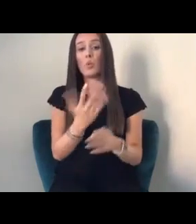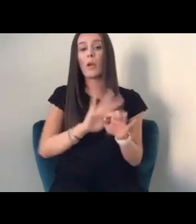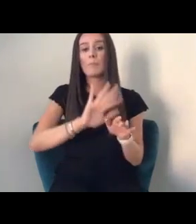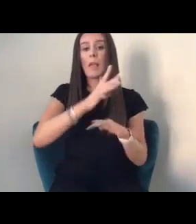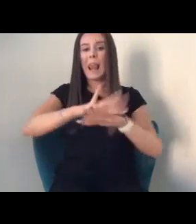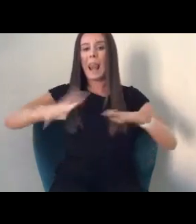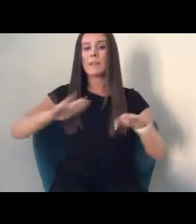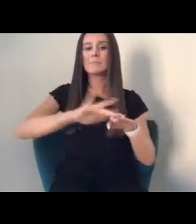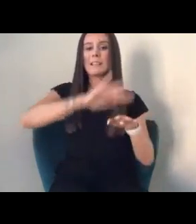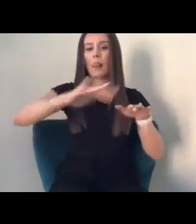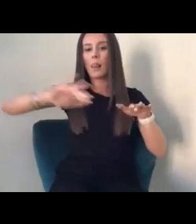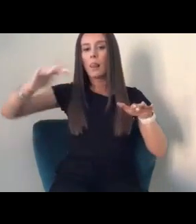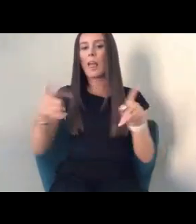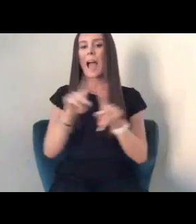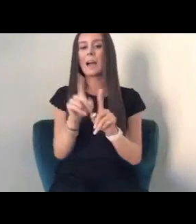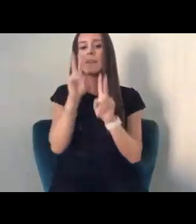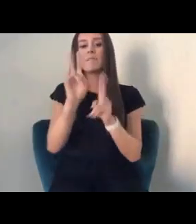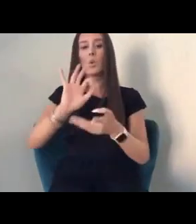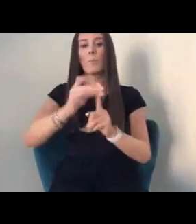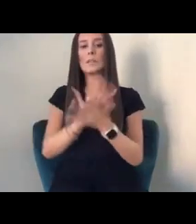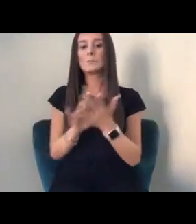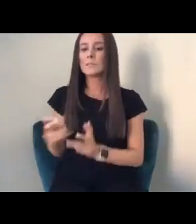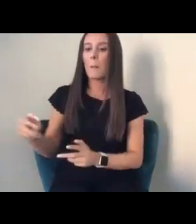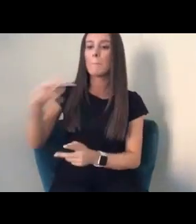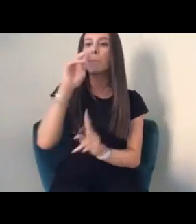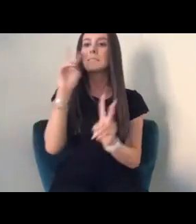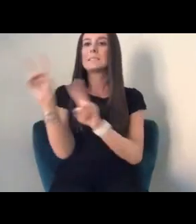and new viewpoints.